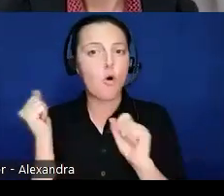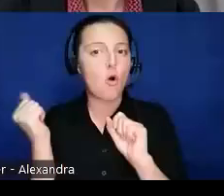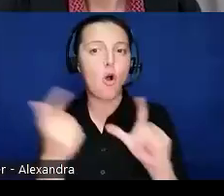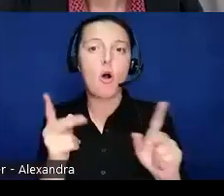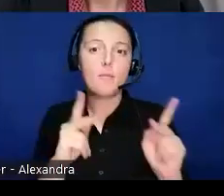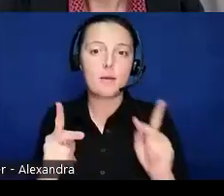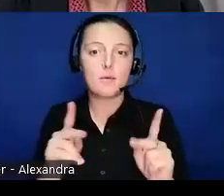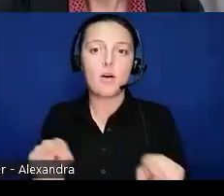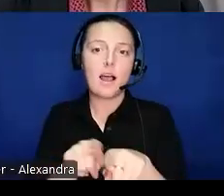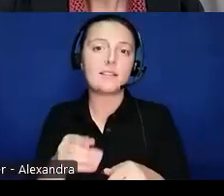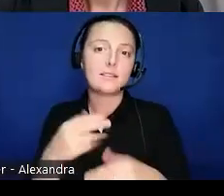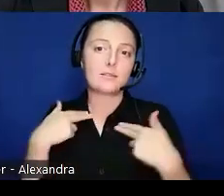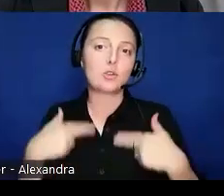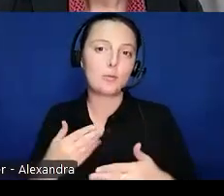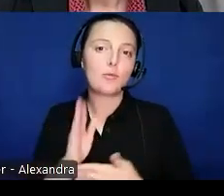right.